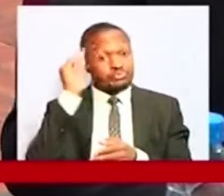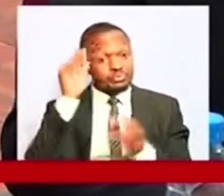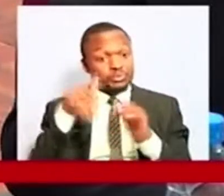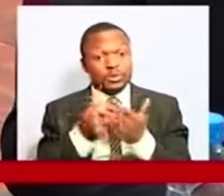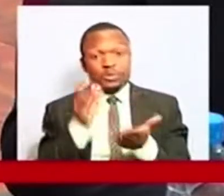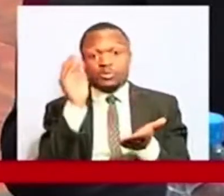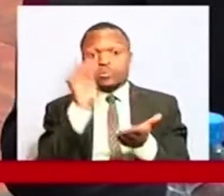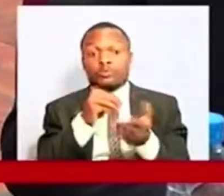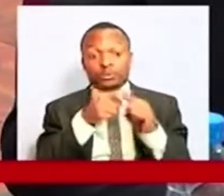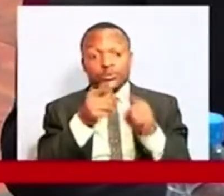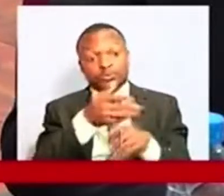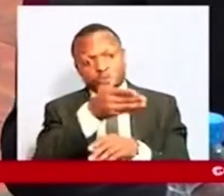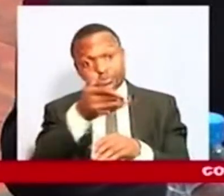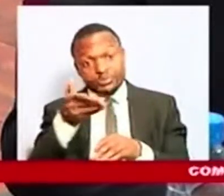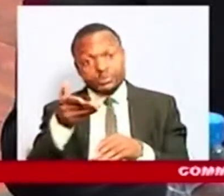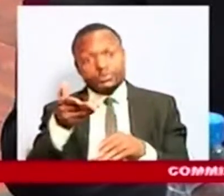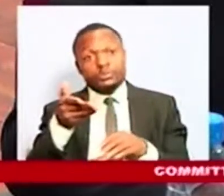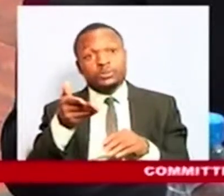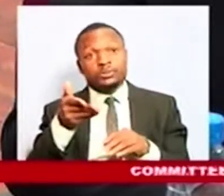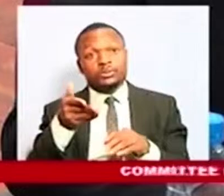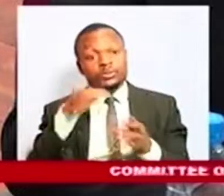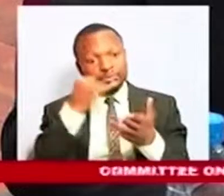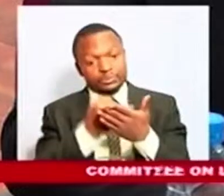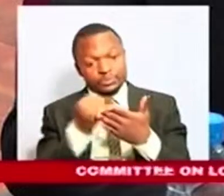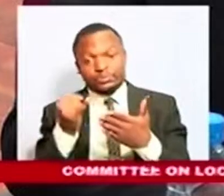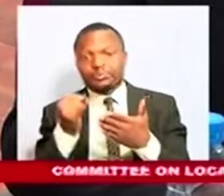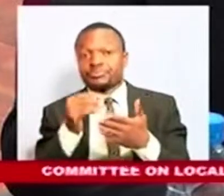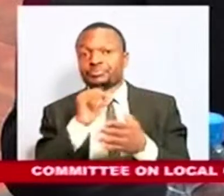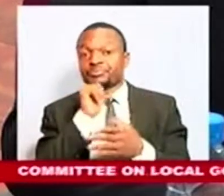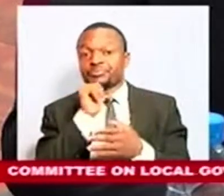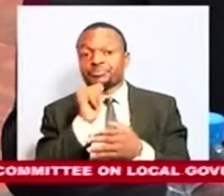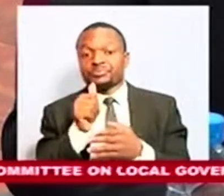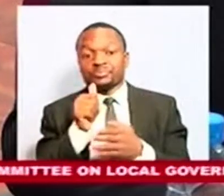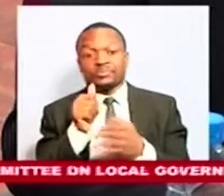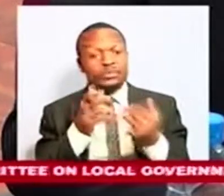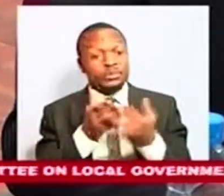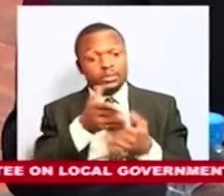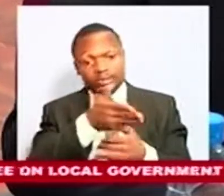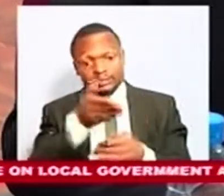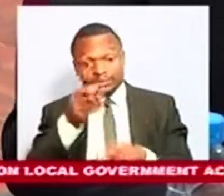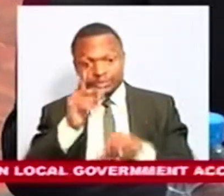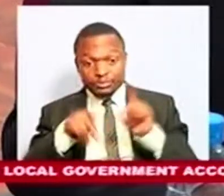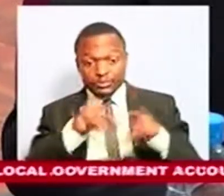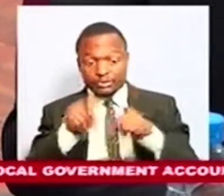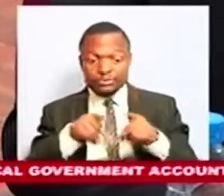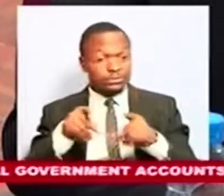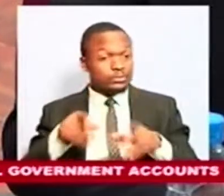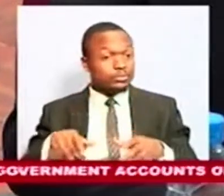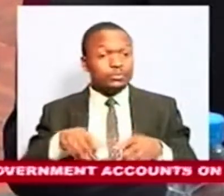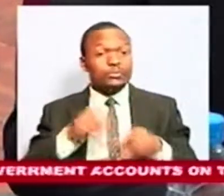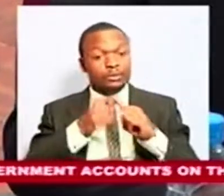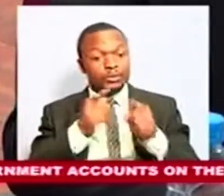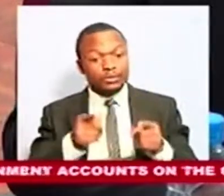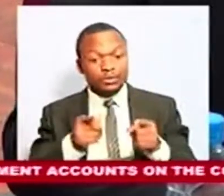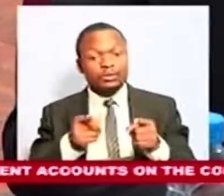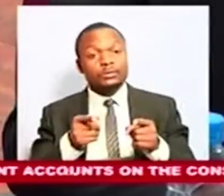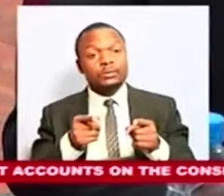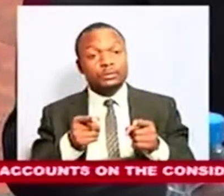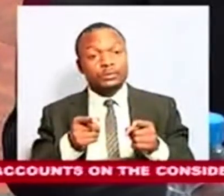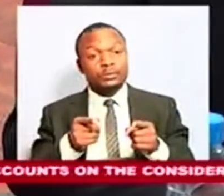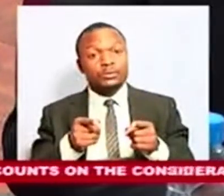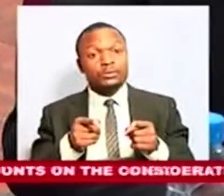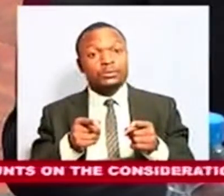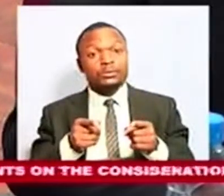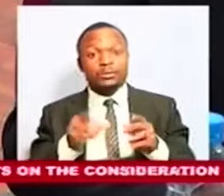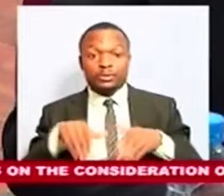the bank, but those were the shortcomings. We didn't, however, throw these people out. We had to undertake them again under